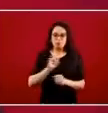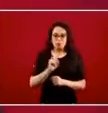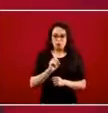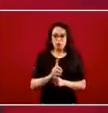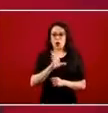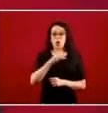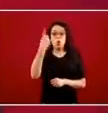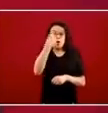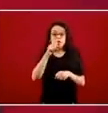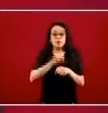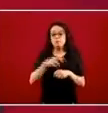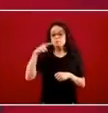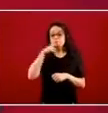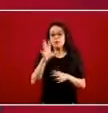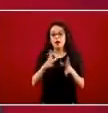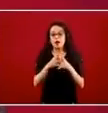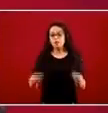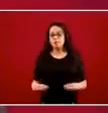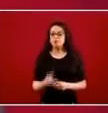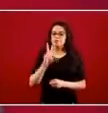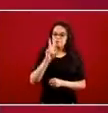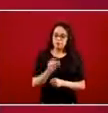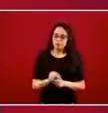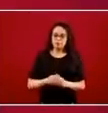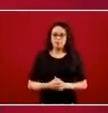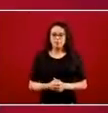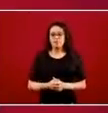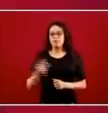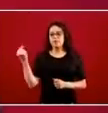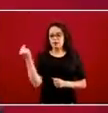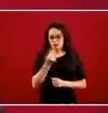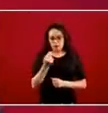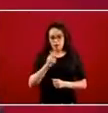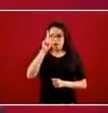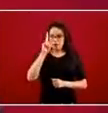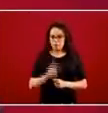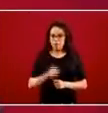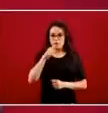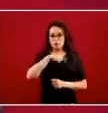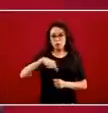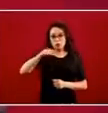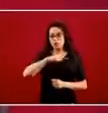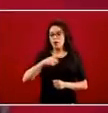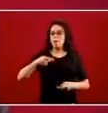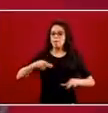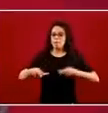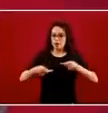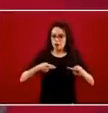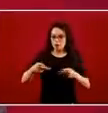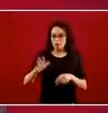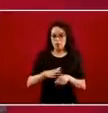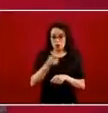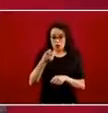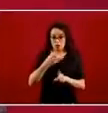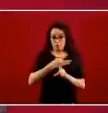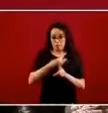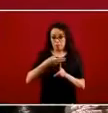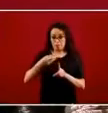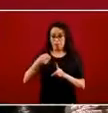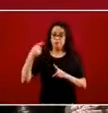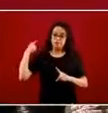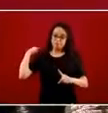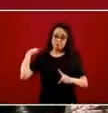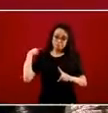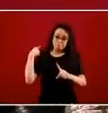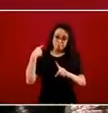going to be over overnight, and we have to be prepared for a long-term